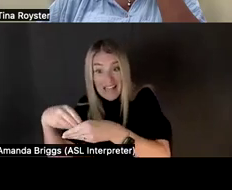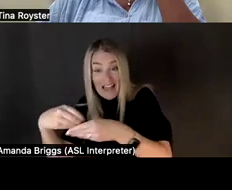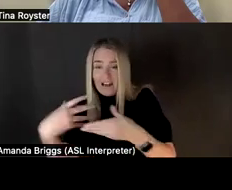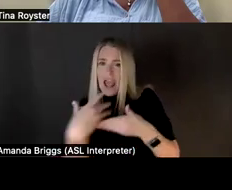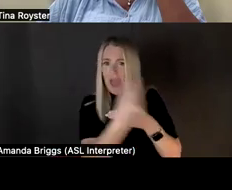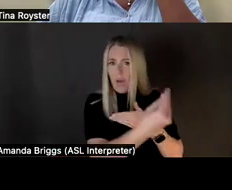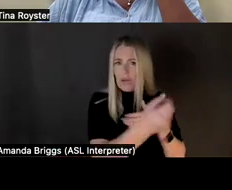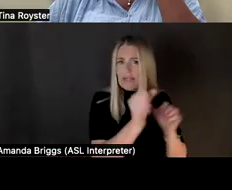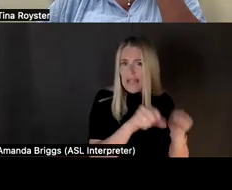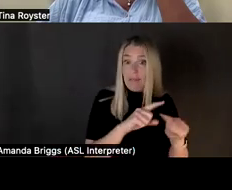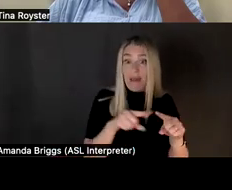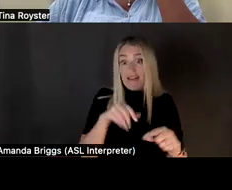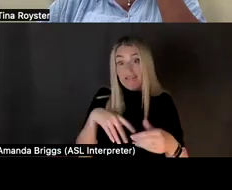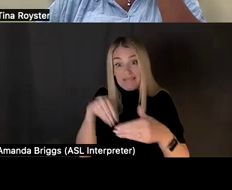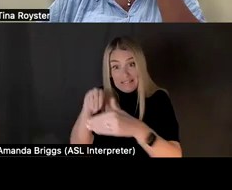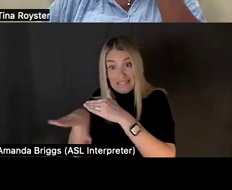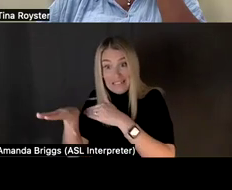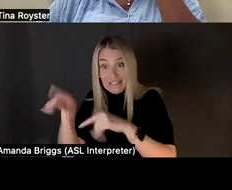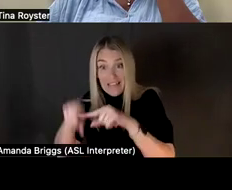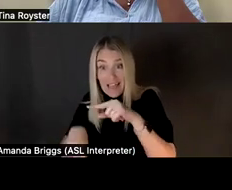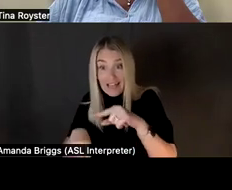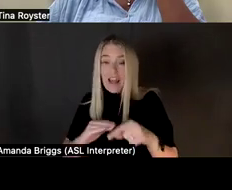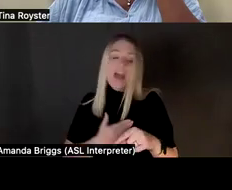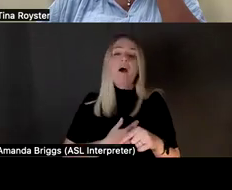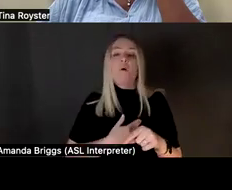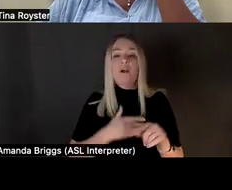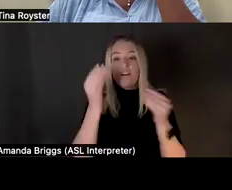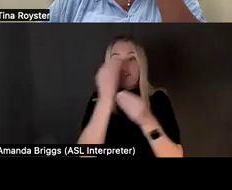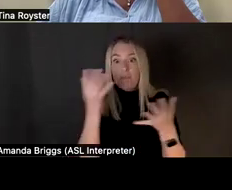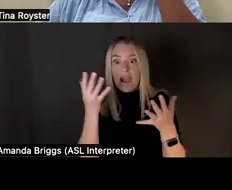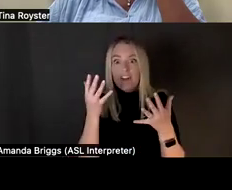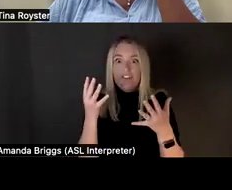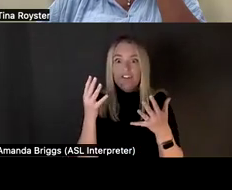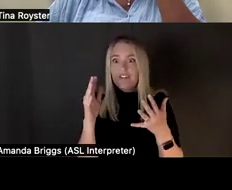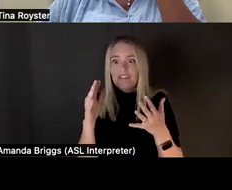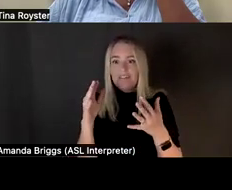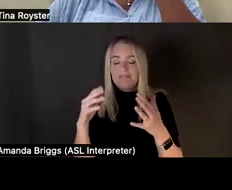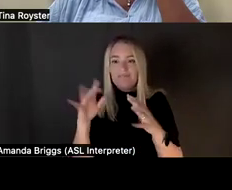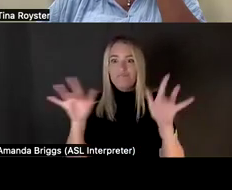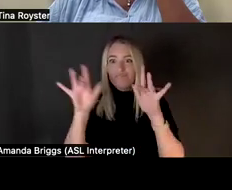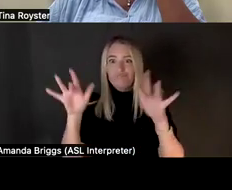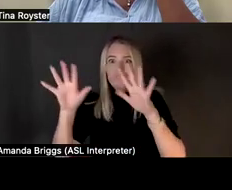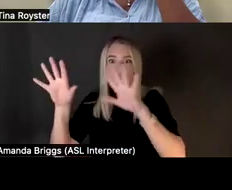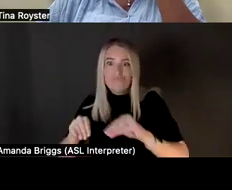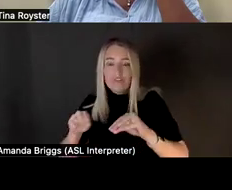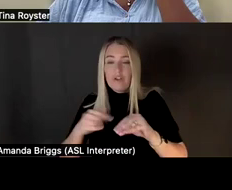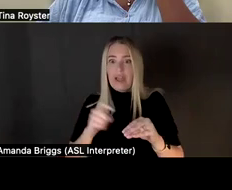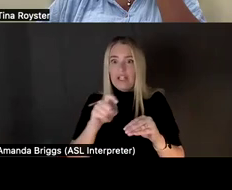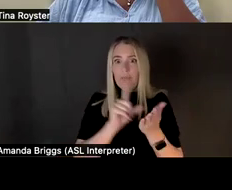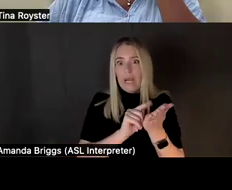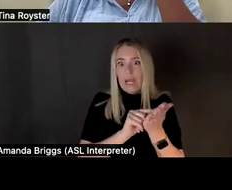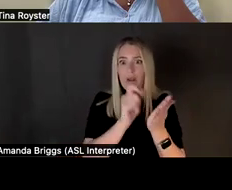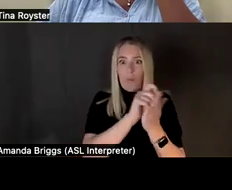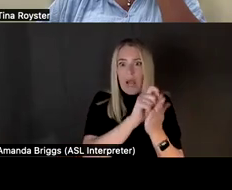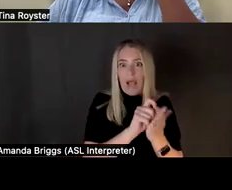in. Our student information systems went down, so we had to use analog lists and printouts and